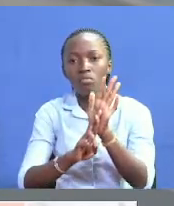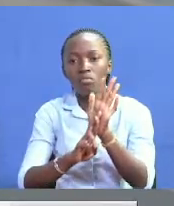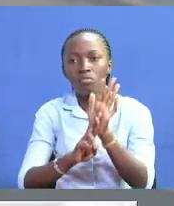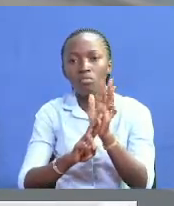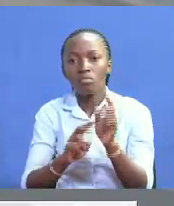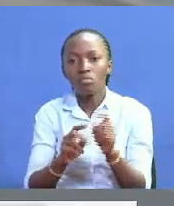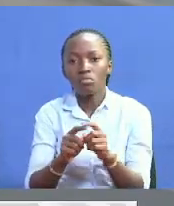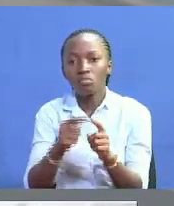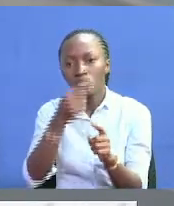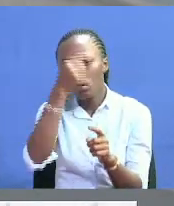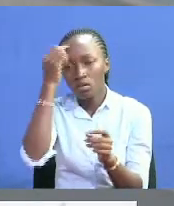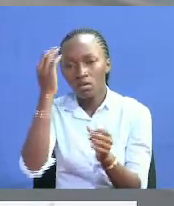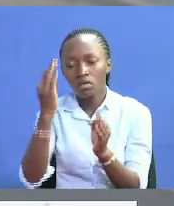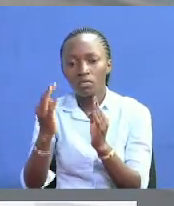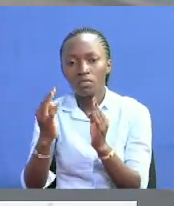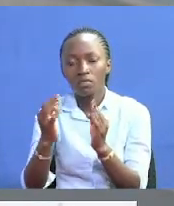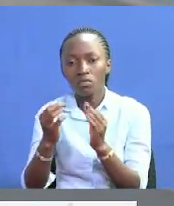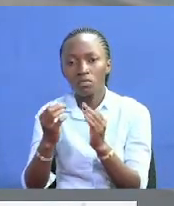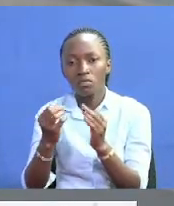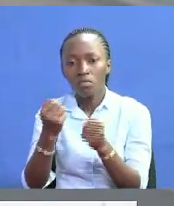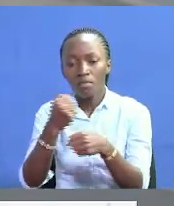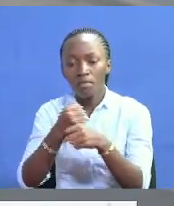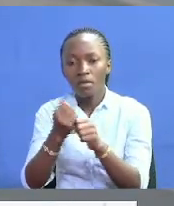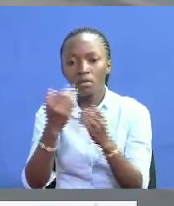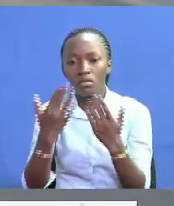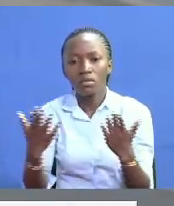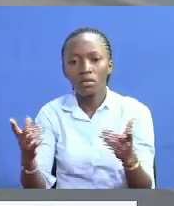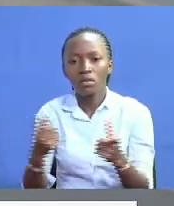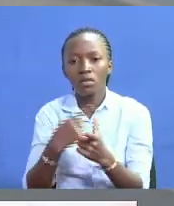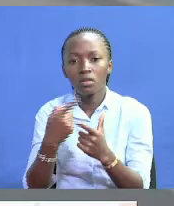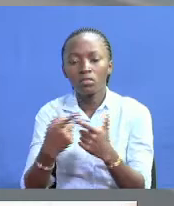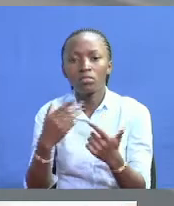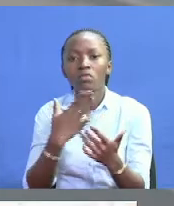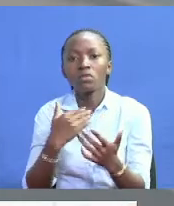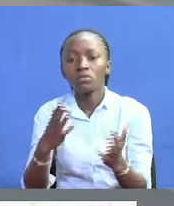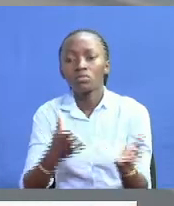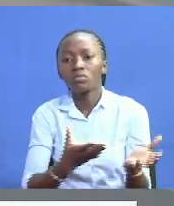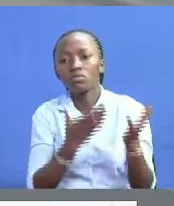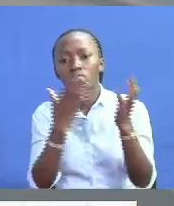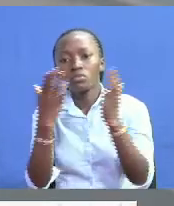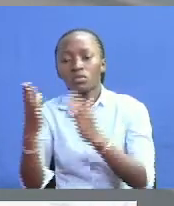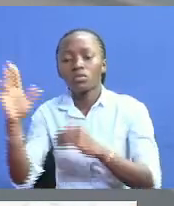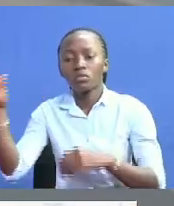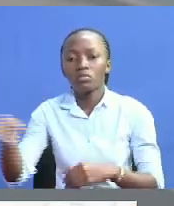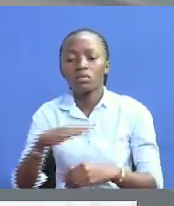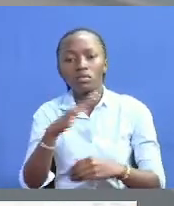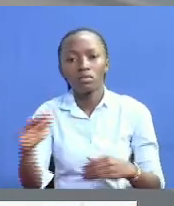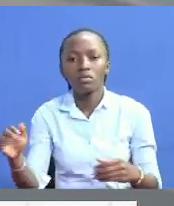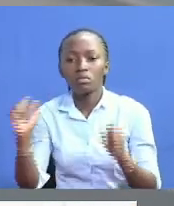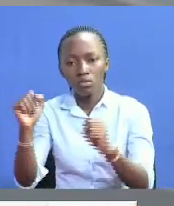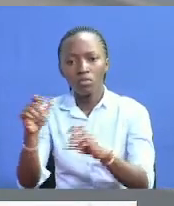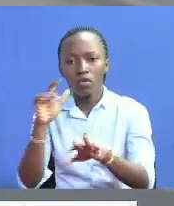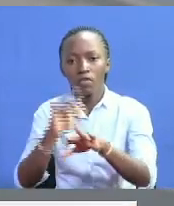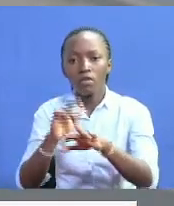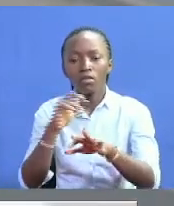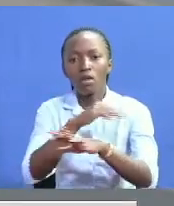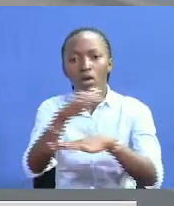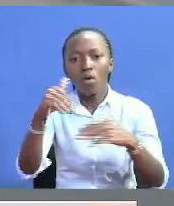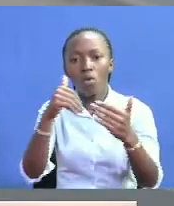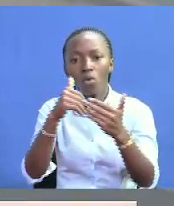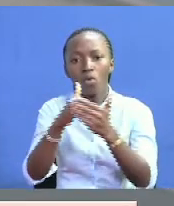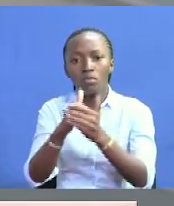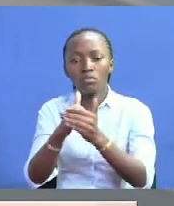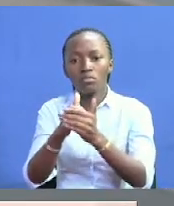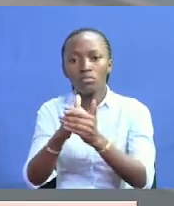because if you draft something and you want to take it to the Parliament, I believe it's affecting the whole student fraternity, not just in your institution,